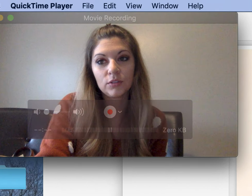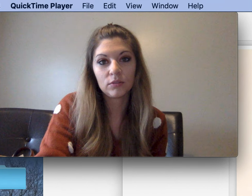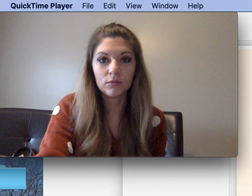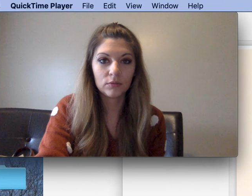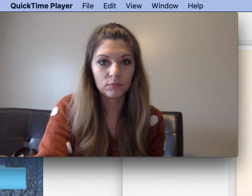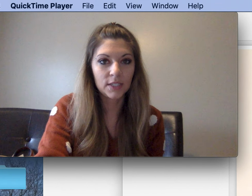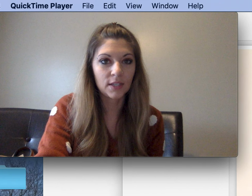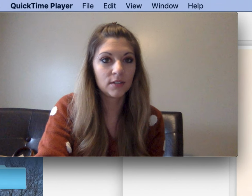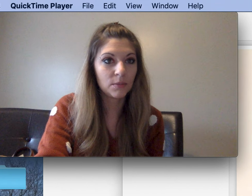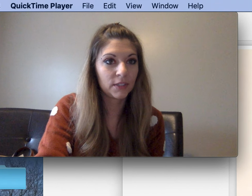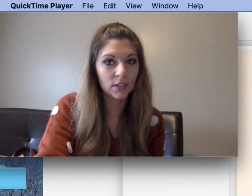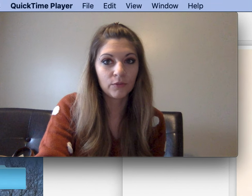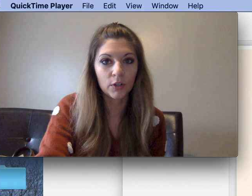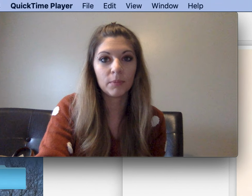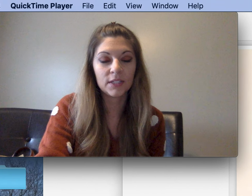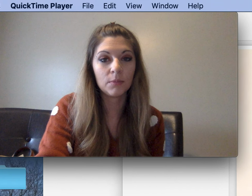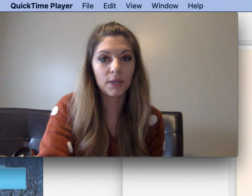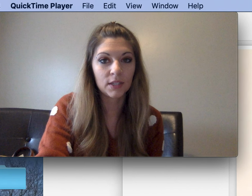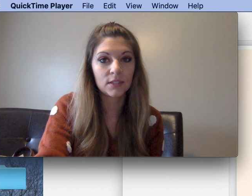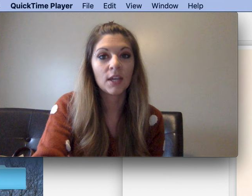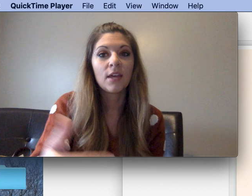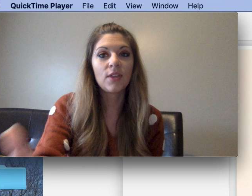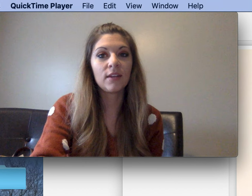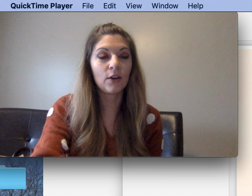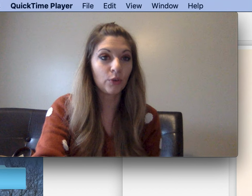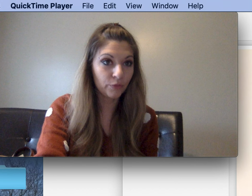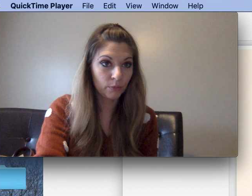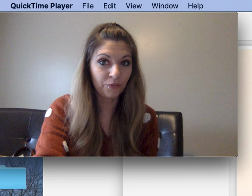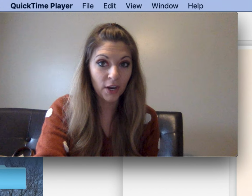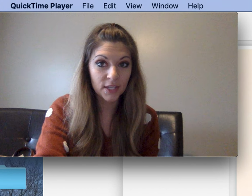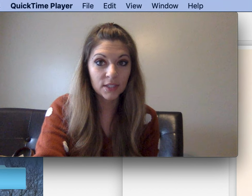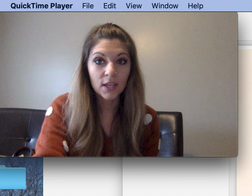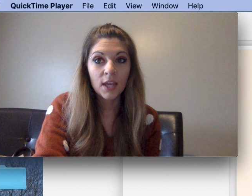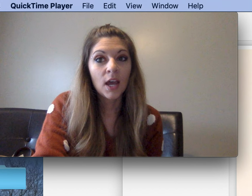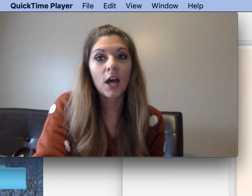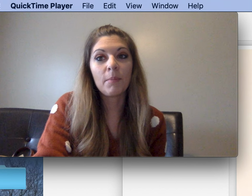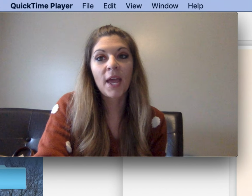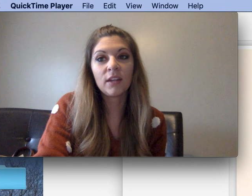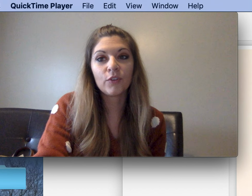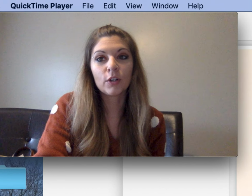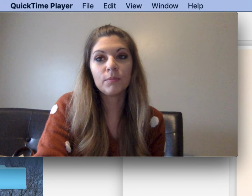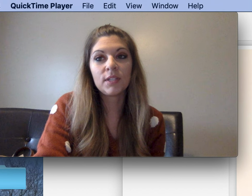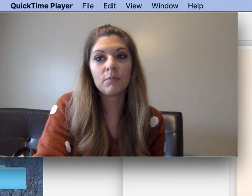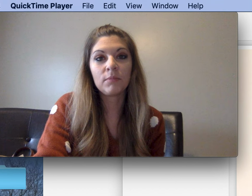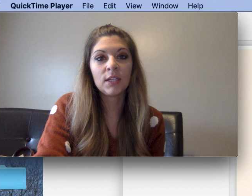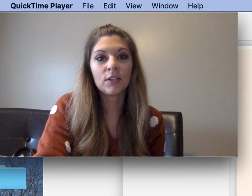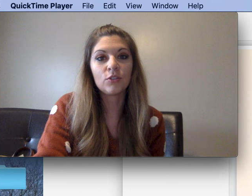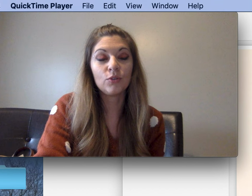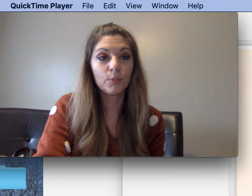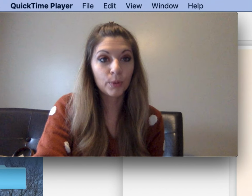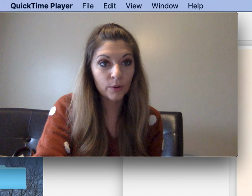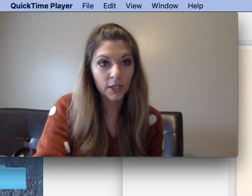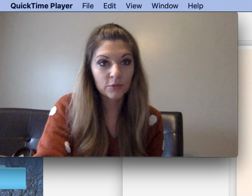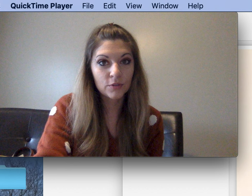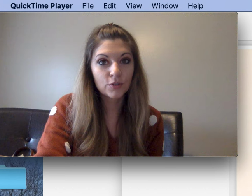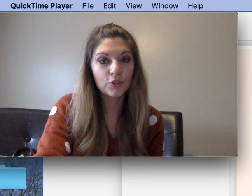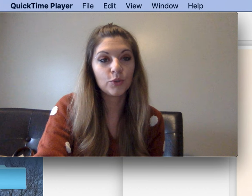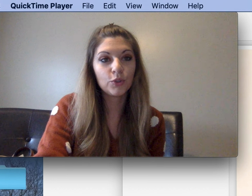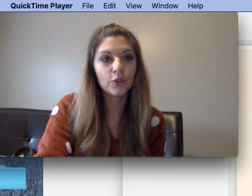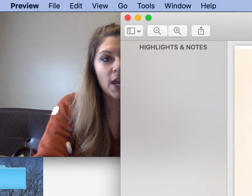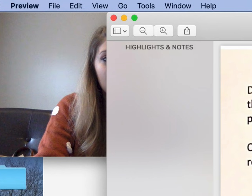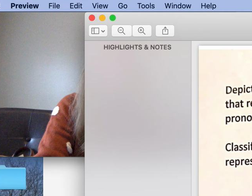which makes sense, depicting verb. It depicts that noun or verb phrase. Adding verbs and meaning to the pronouns.